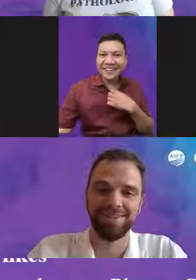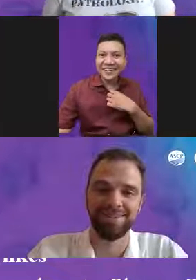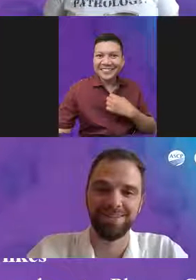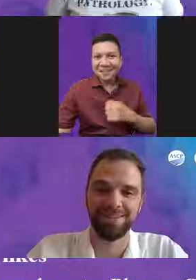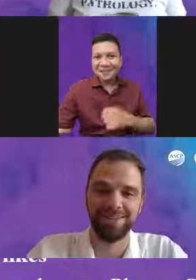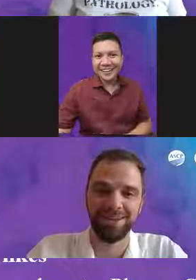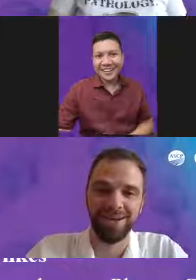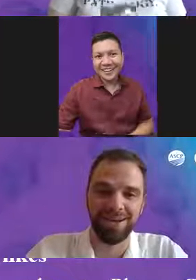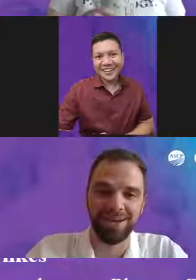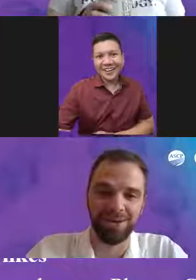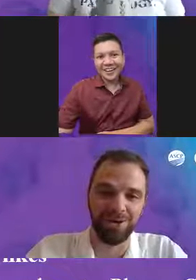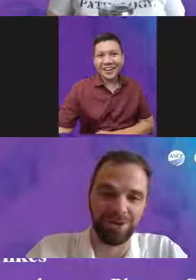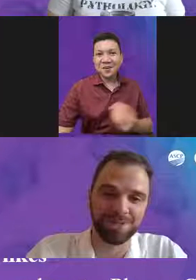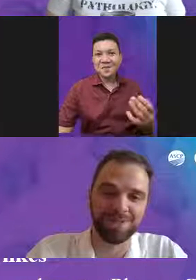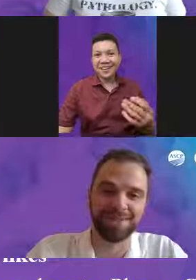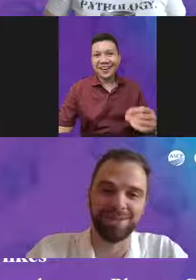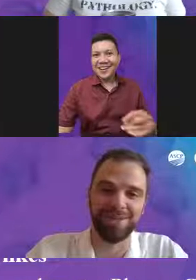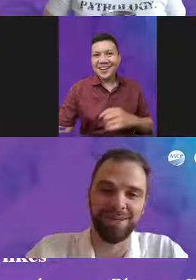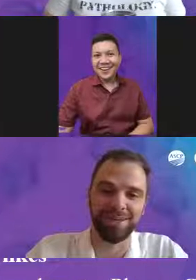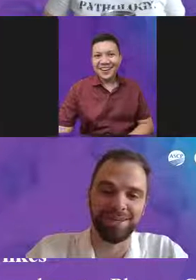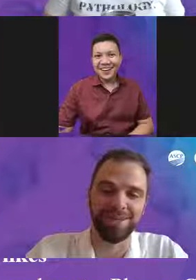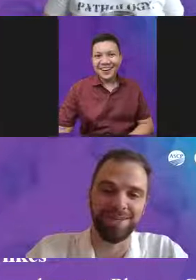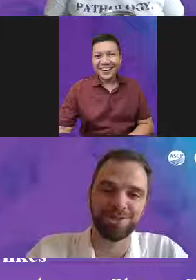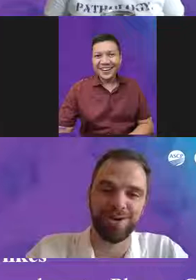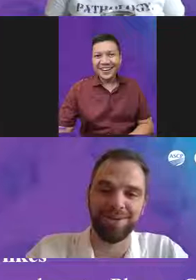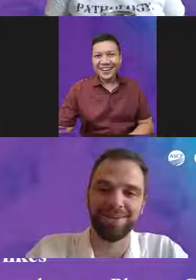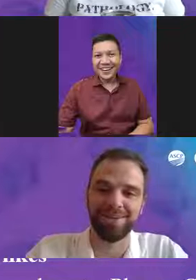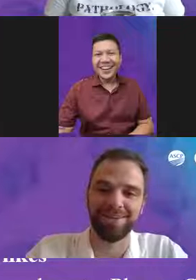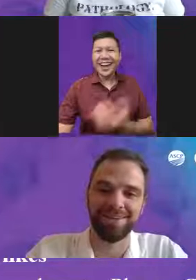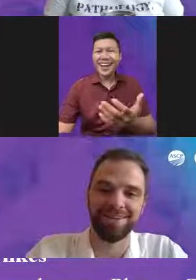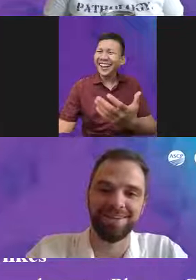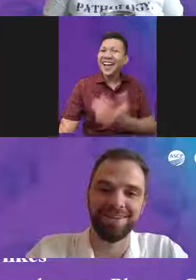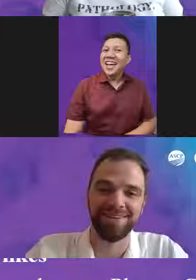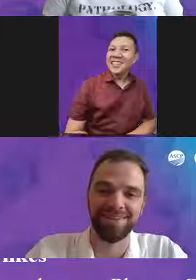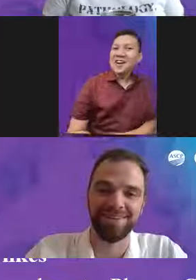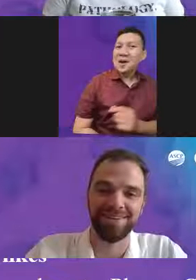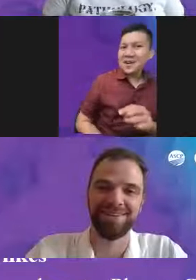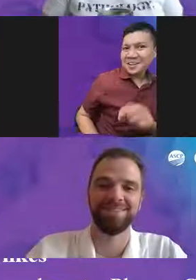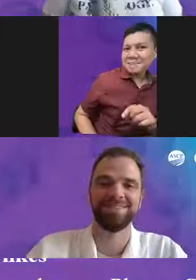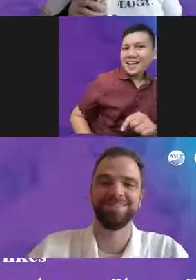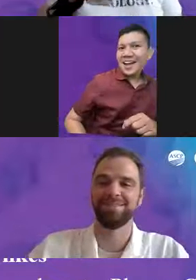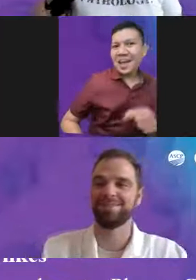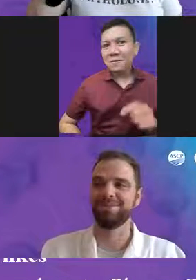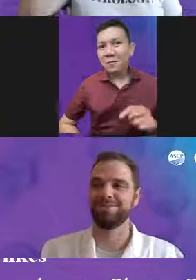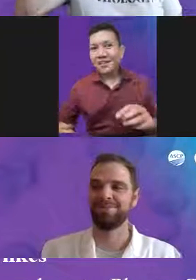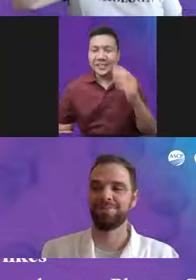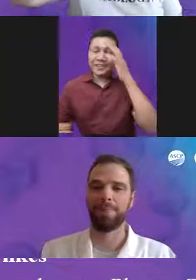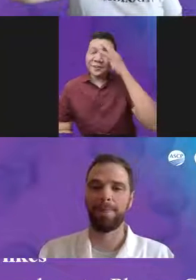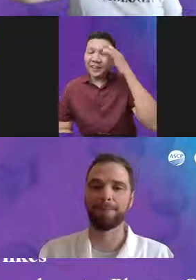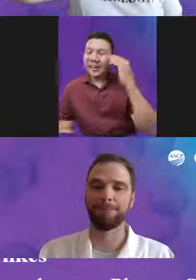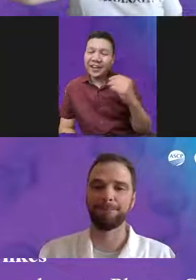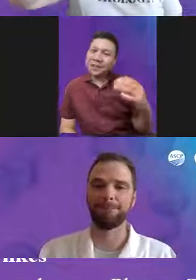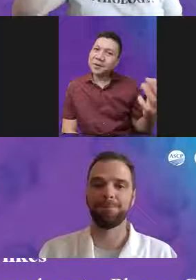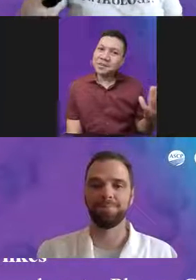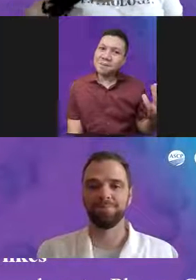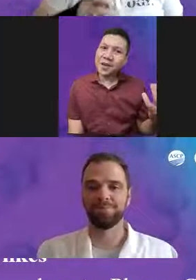ahead, Aaron. Are you going to say something? Oh, no, I was just going to say it's all the DCLS training. That's right. I wanted to say